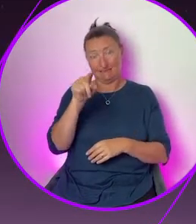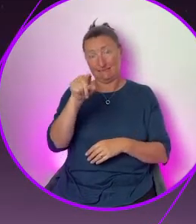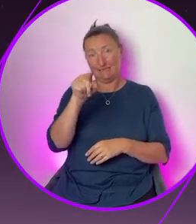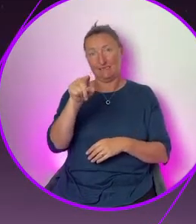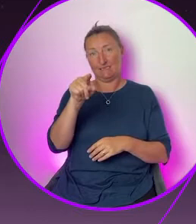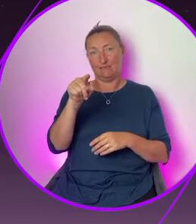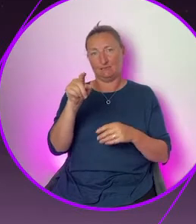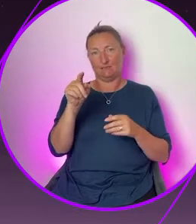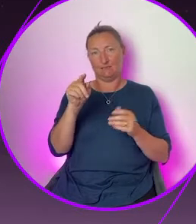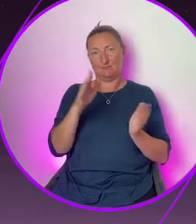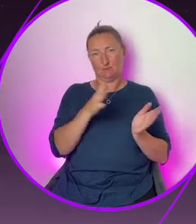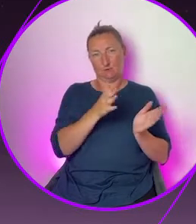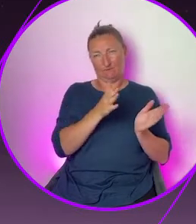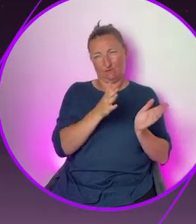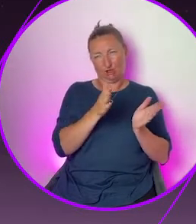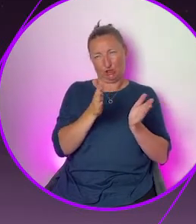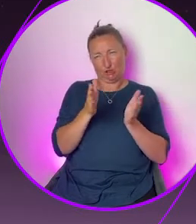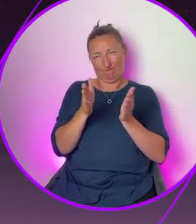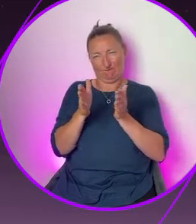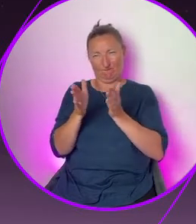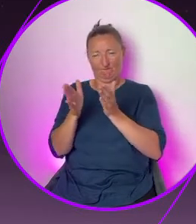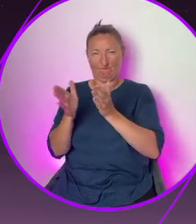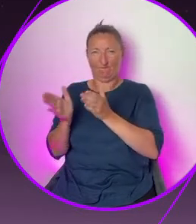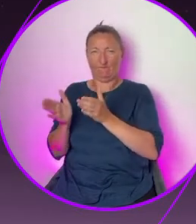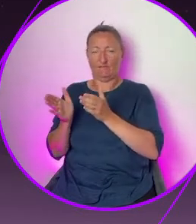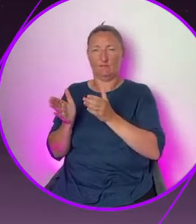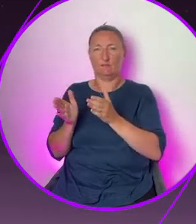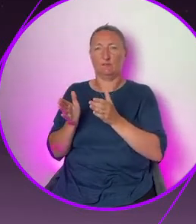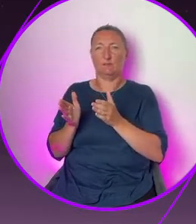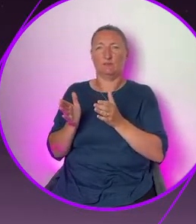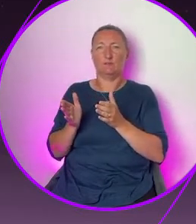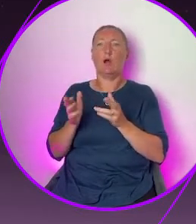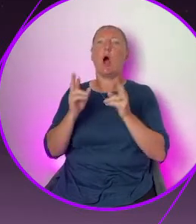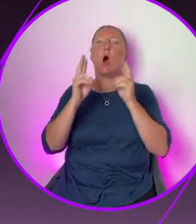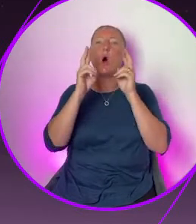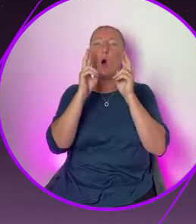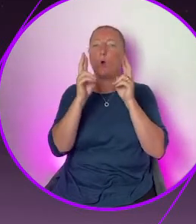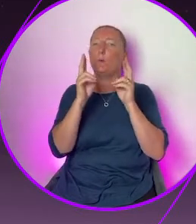this shift, or what we may see is this shift towards